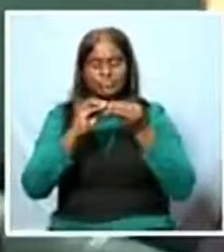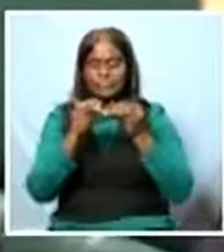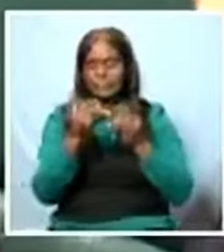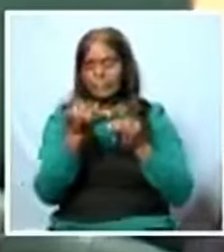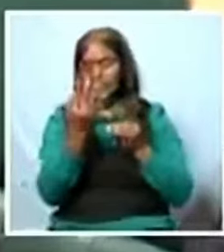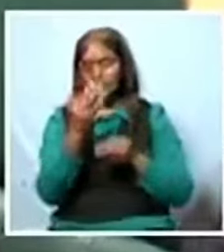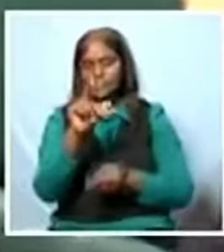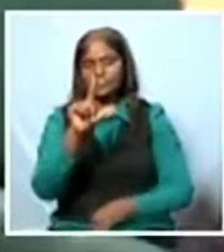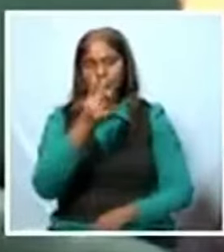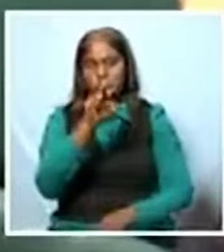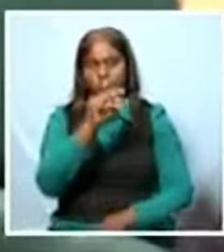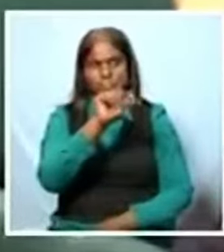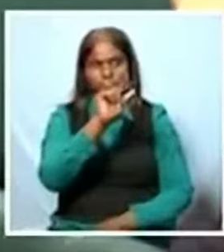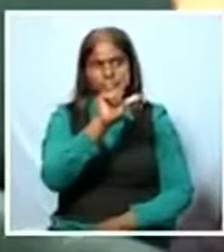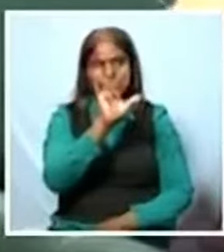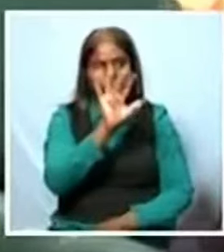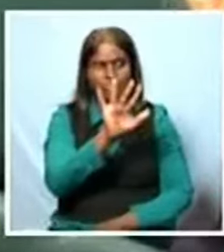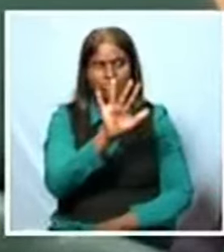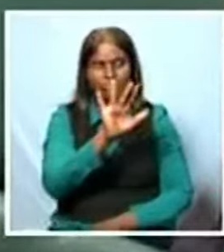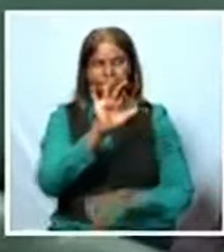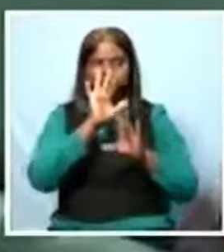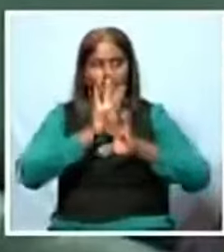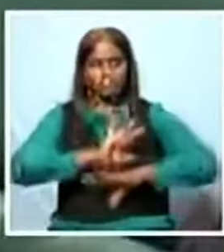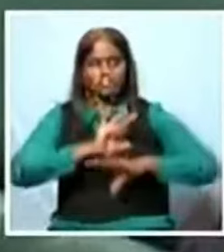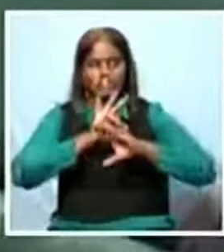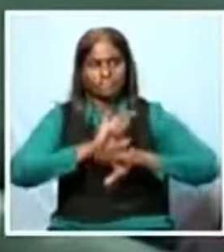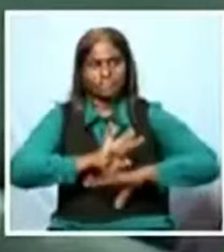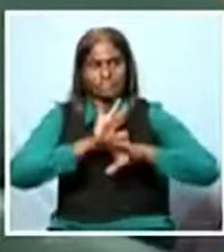14 of 2025. Order.